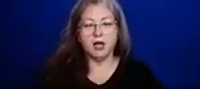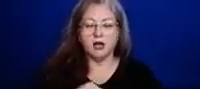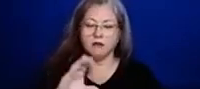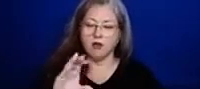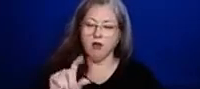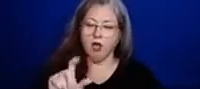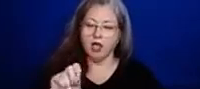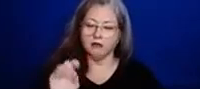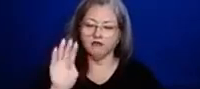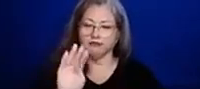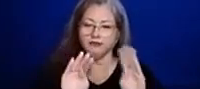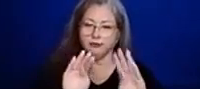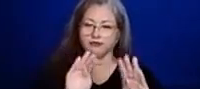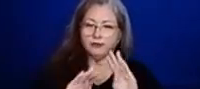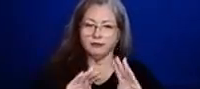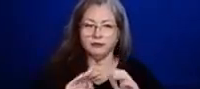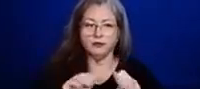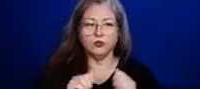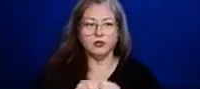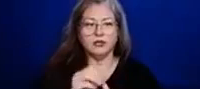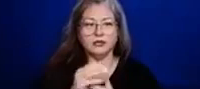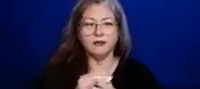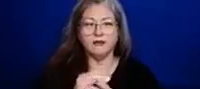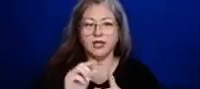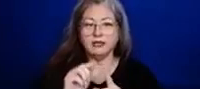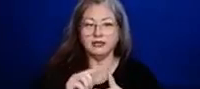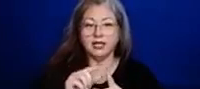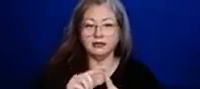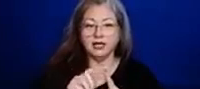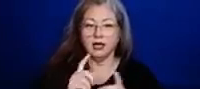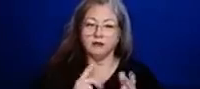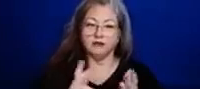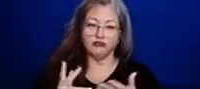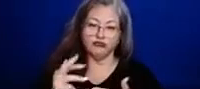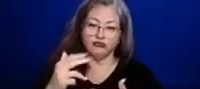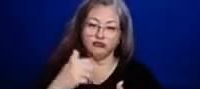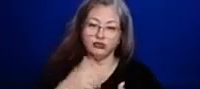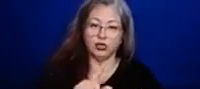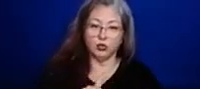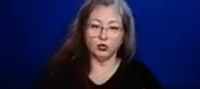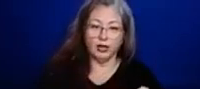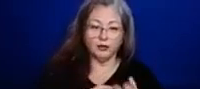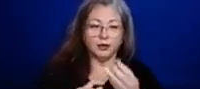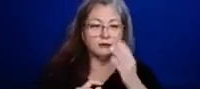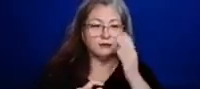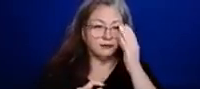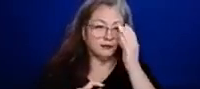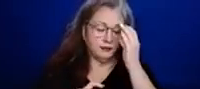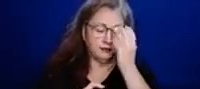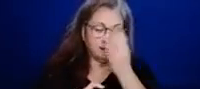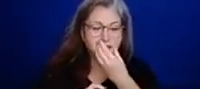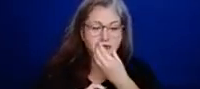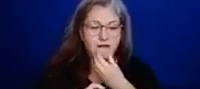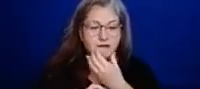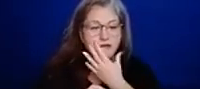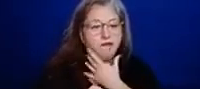some text that I took out from newspapers. And it's also just, you know,